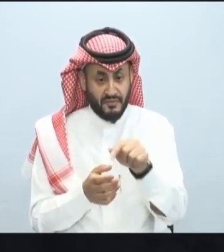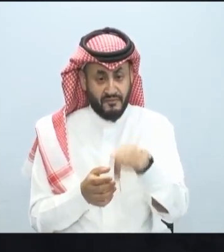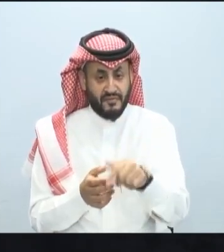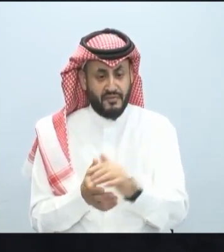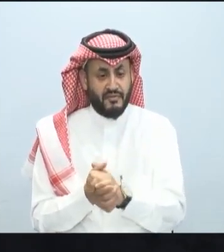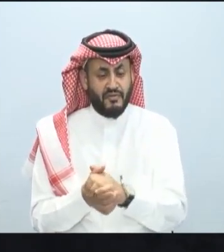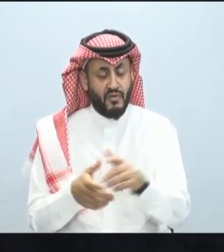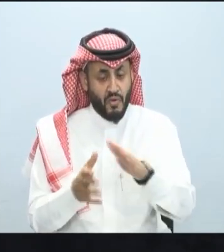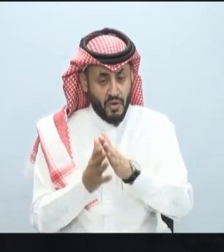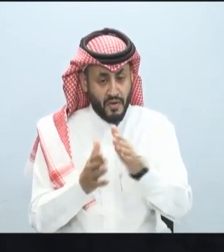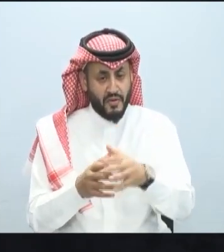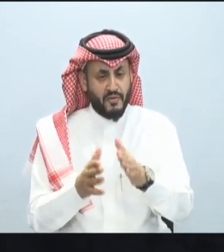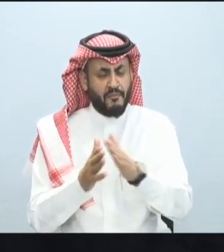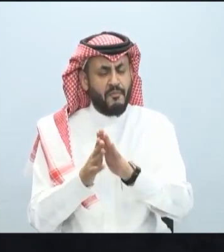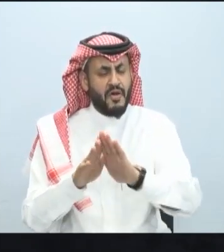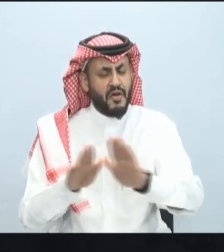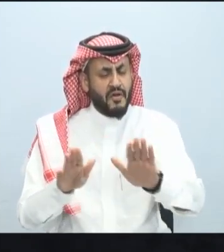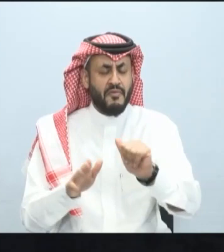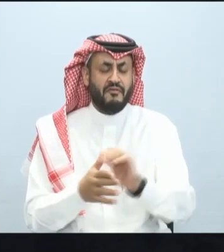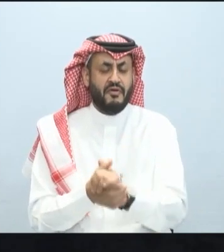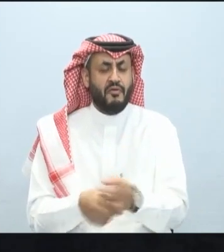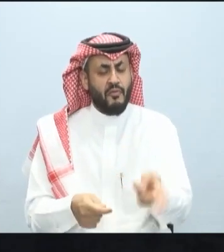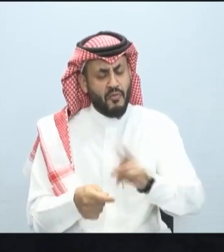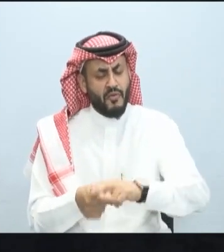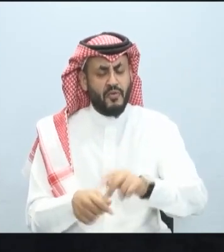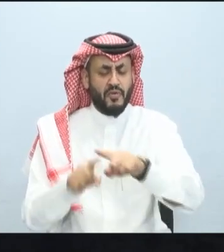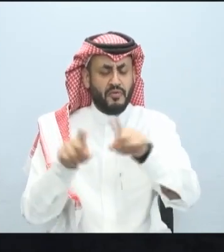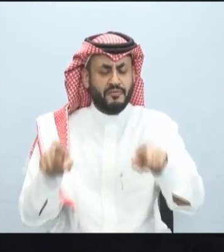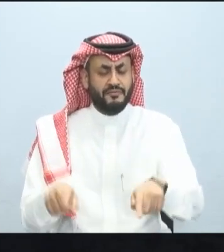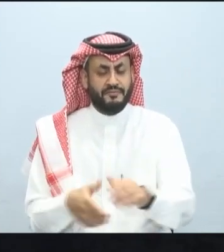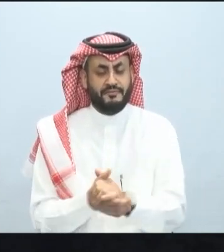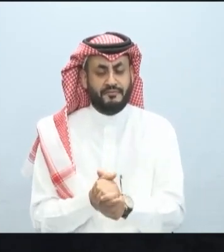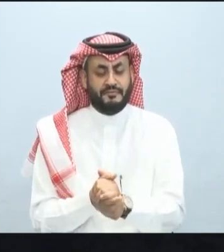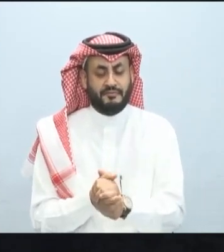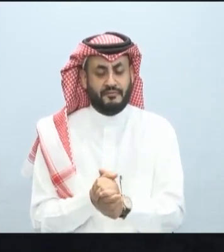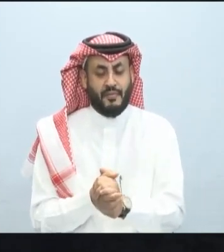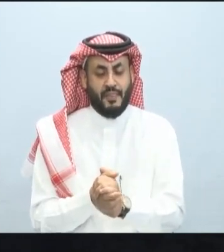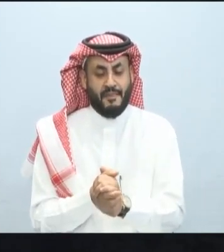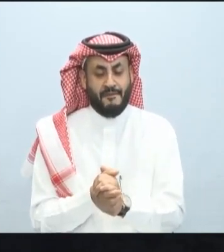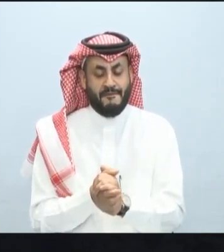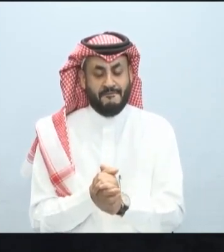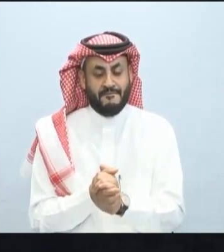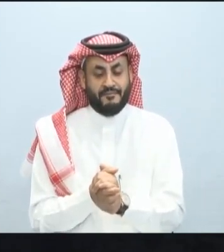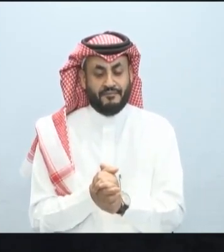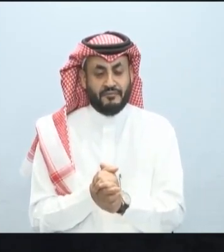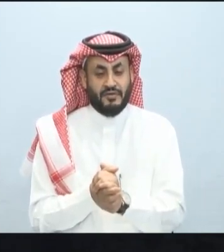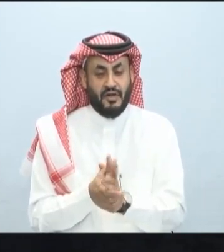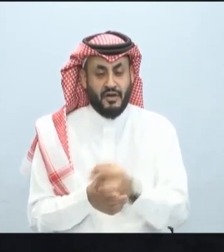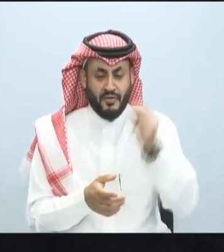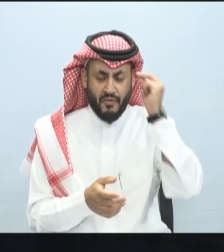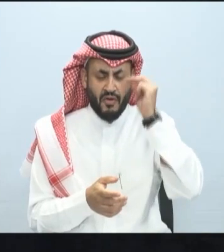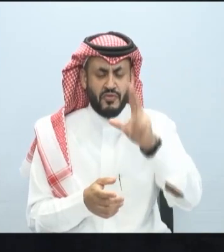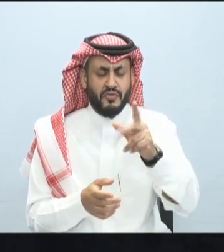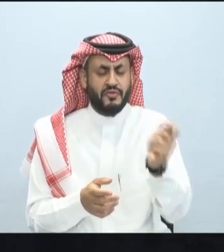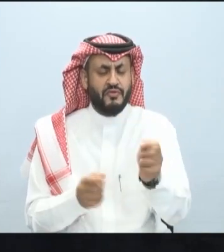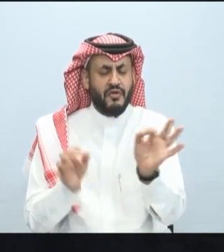it's not a complete example. We are going to work together to give you a complete essay and know how to write the